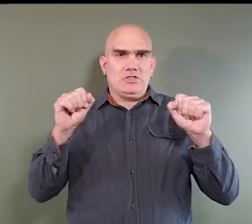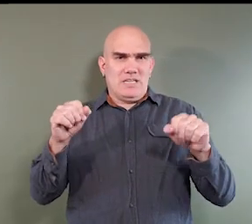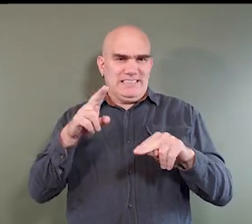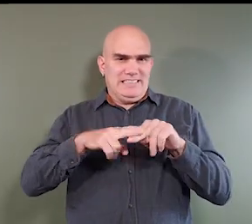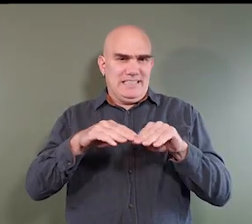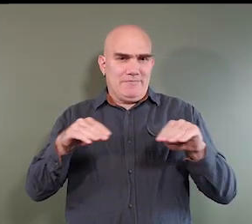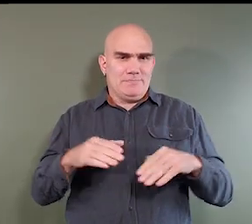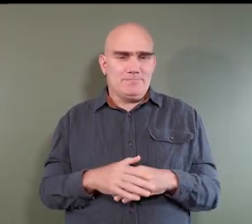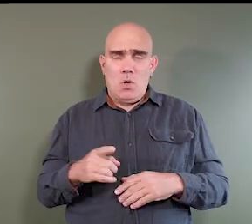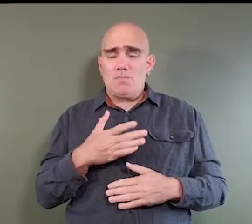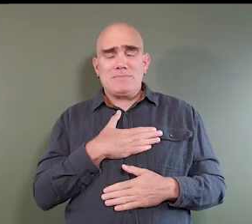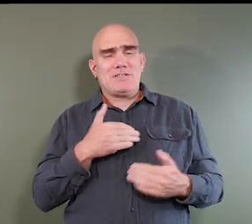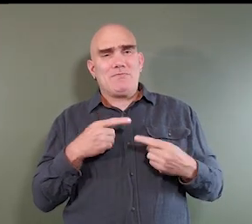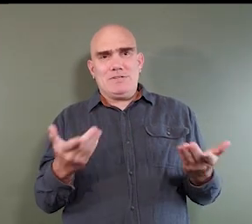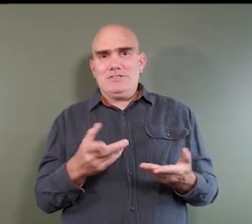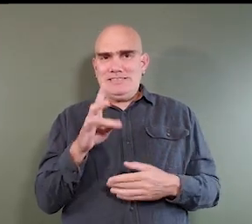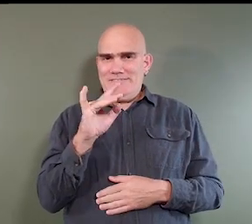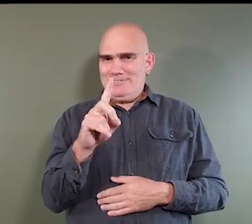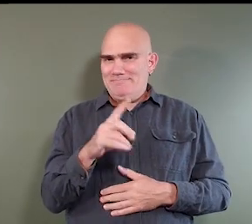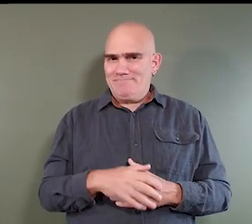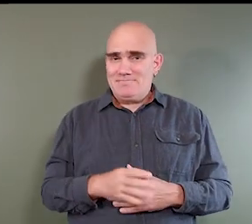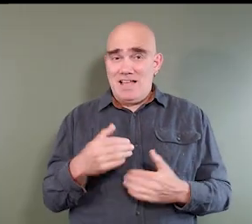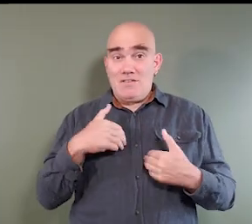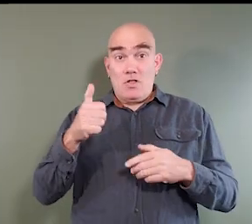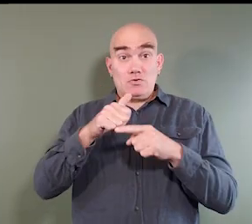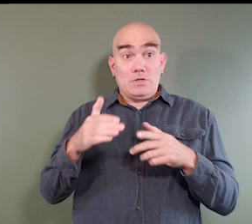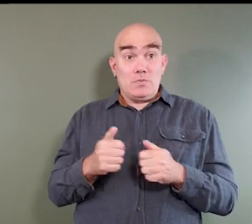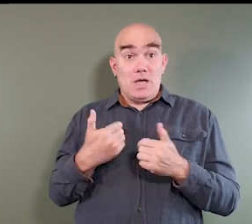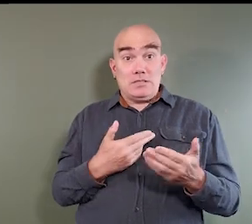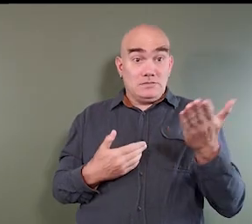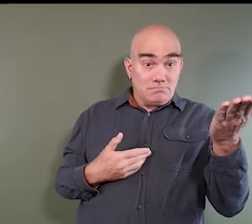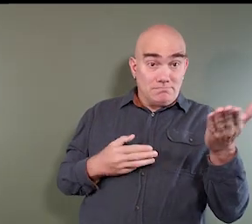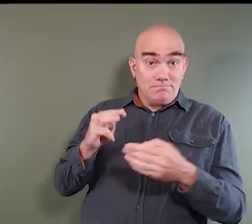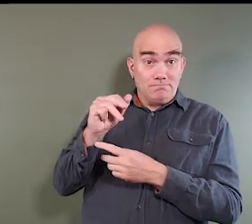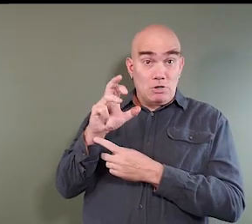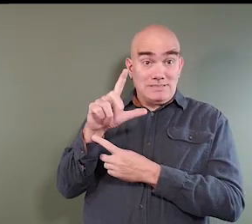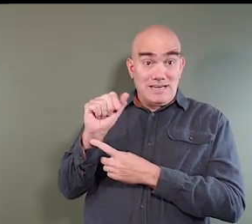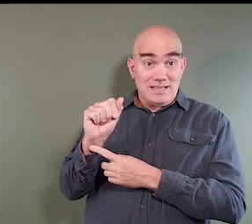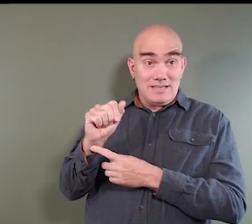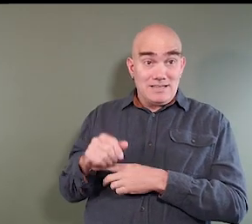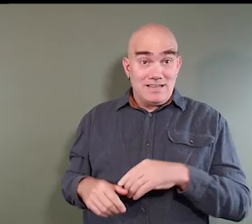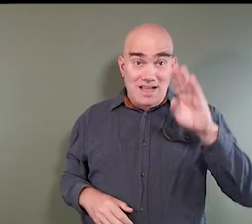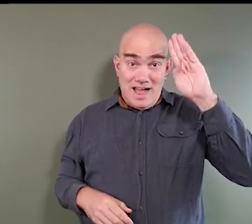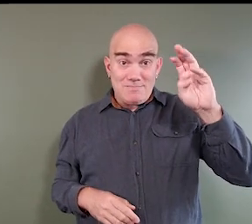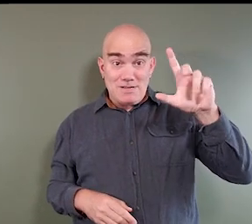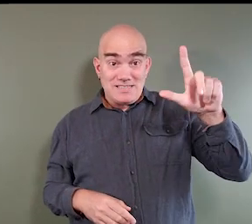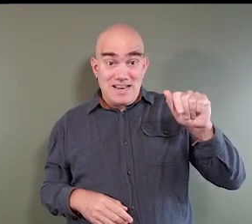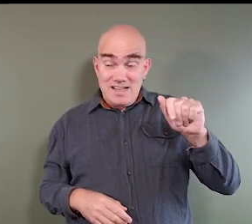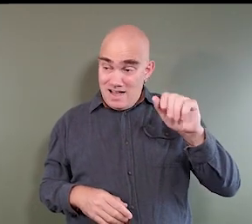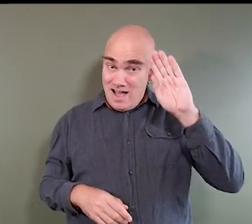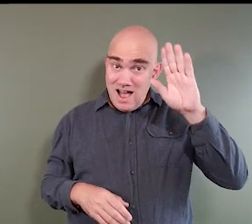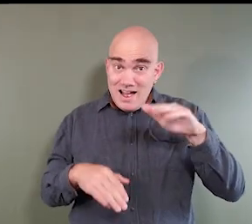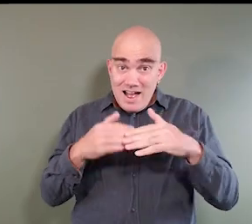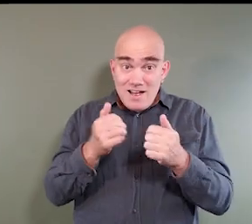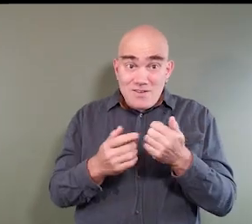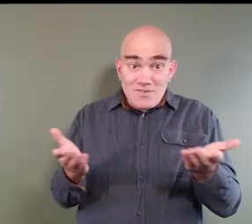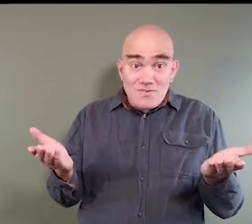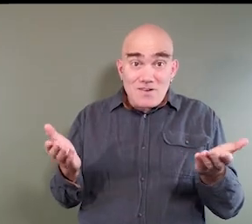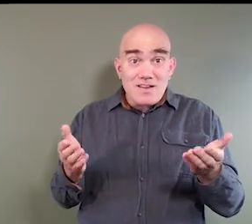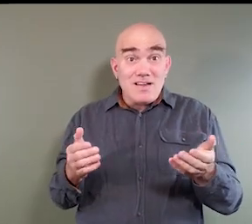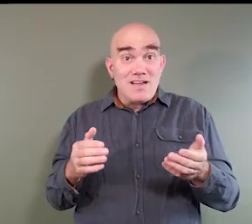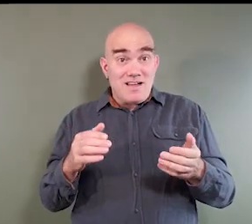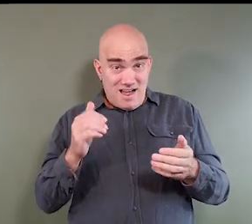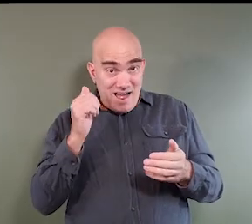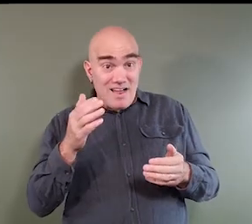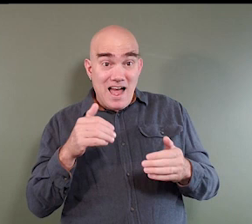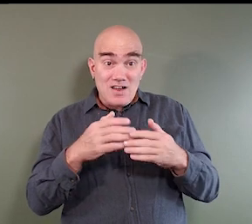level. Always a pleasure to have you, David. And then we have another trainer with us, Marcela. Hi, Marcela. How are you? Hi